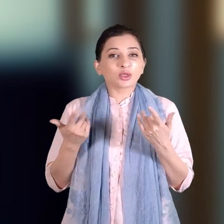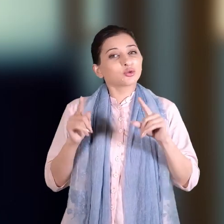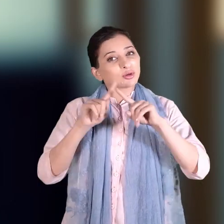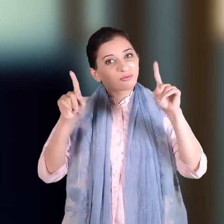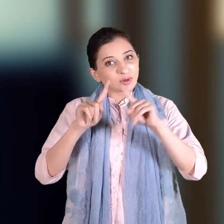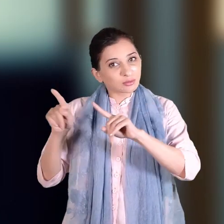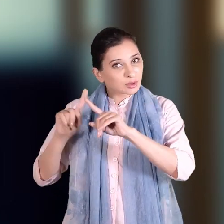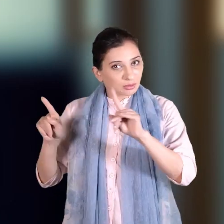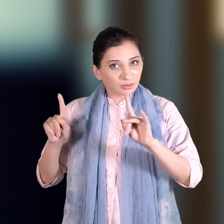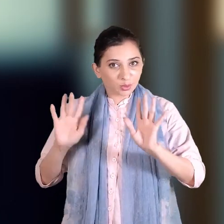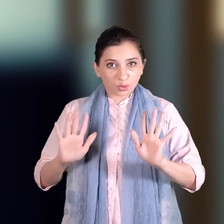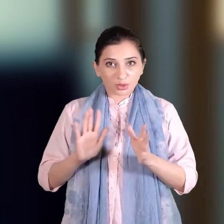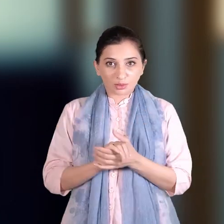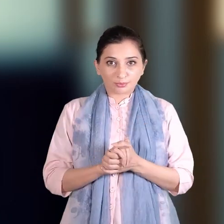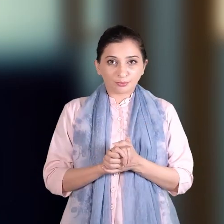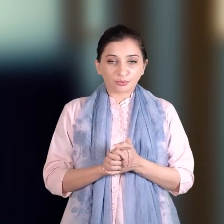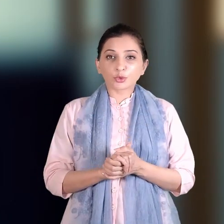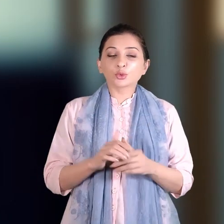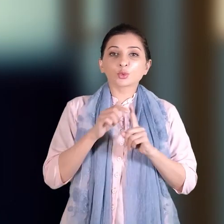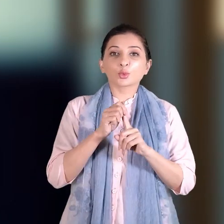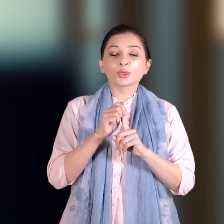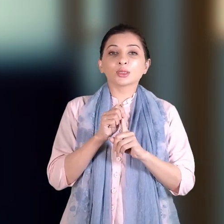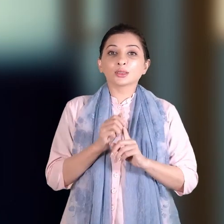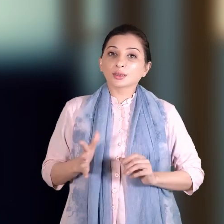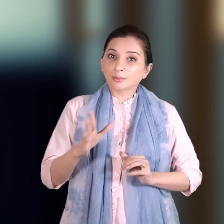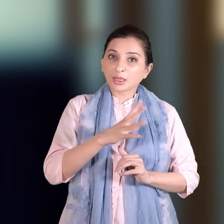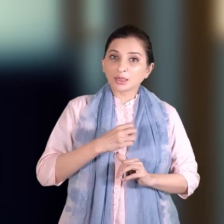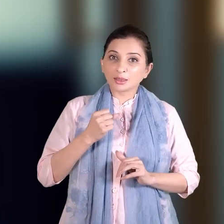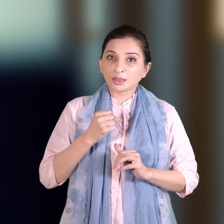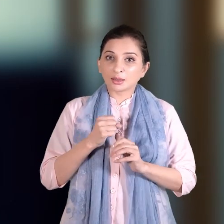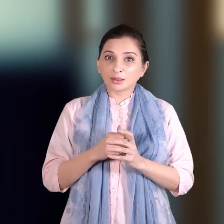it's important for us to really